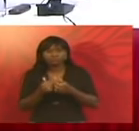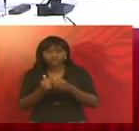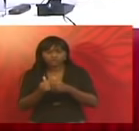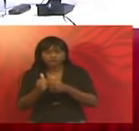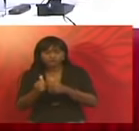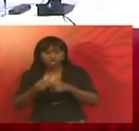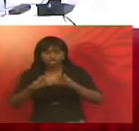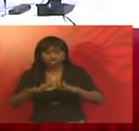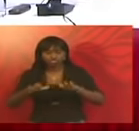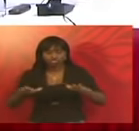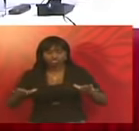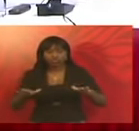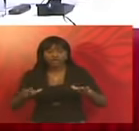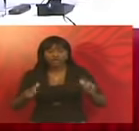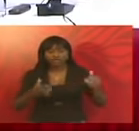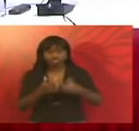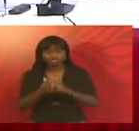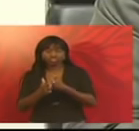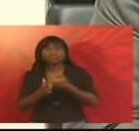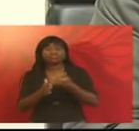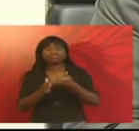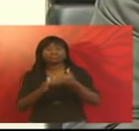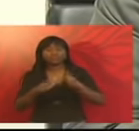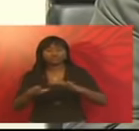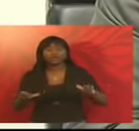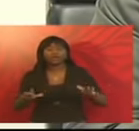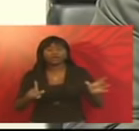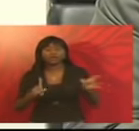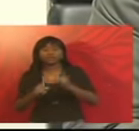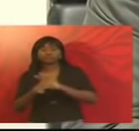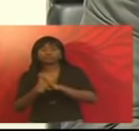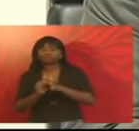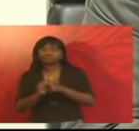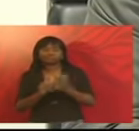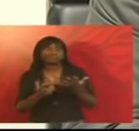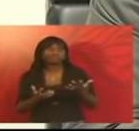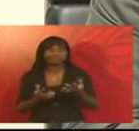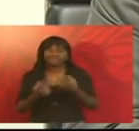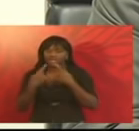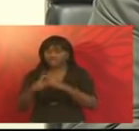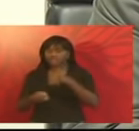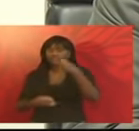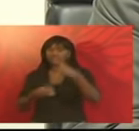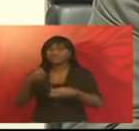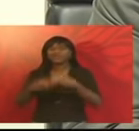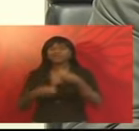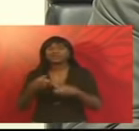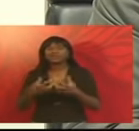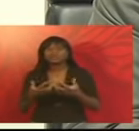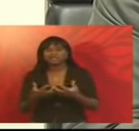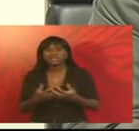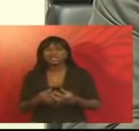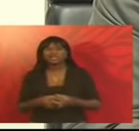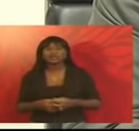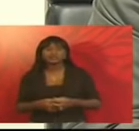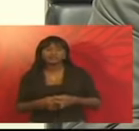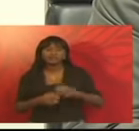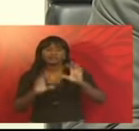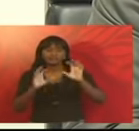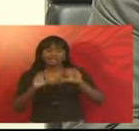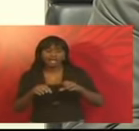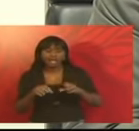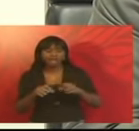children. Okay, so again, the difficulty with tracking breakthrough infections is that you can get breakthrough infections